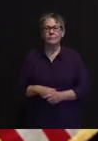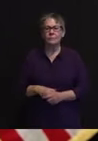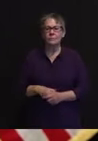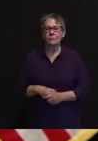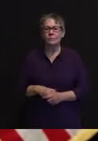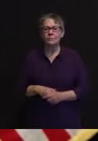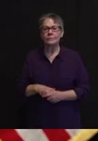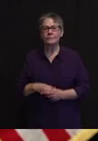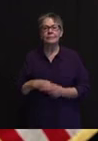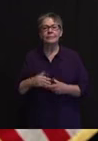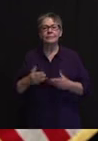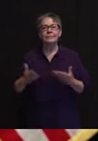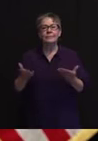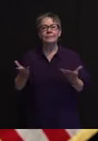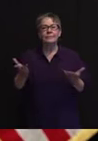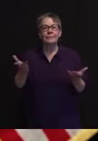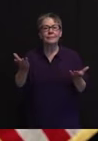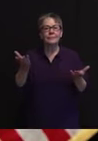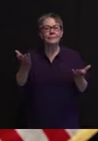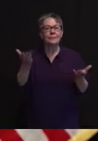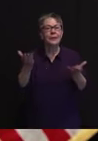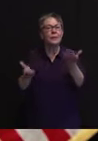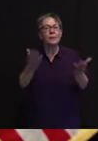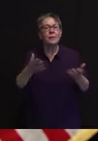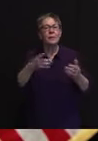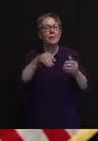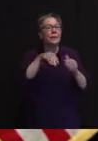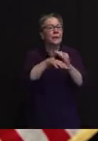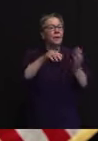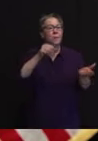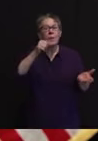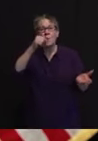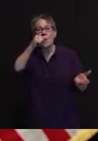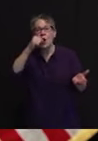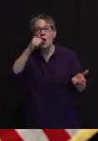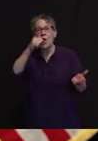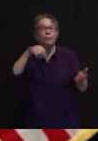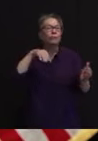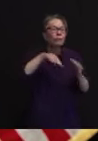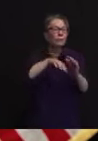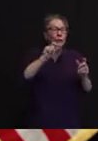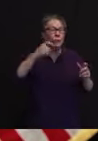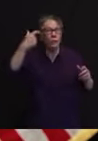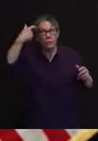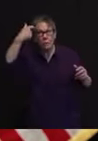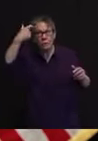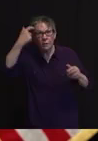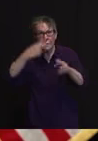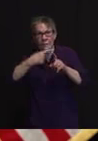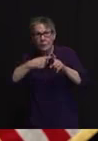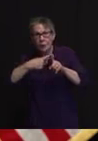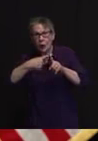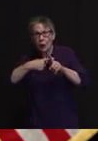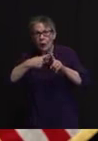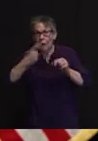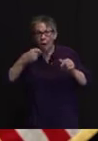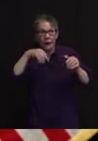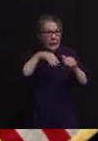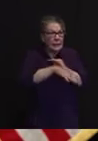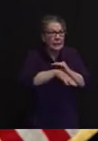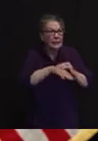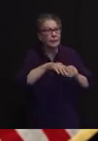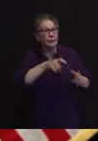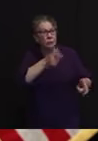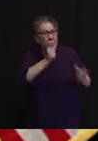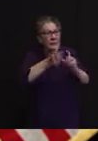got gloves and masked servers. You've got a hyper standard of wiping down surfaces.